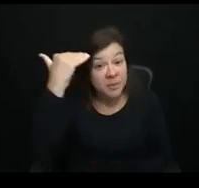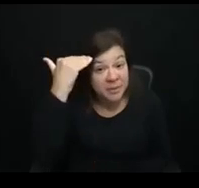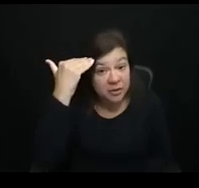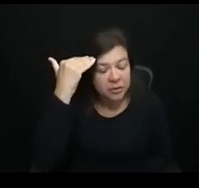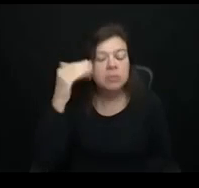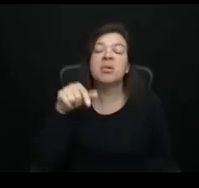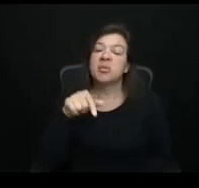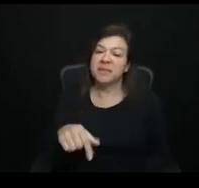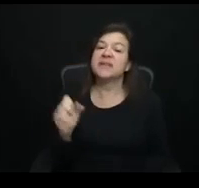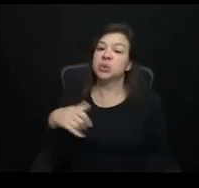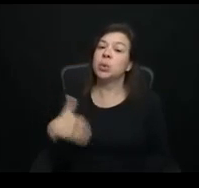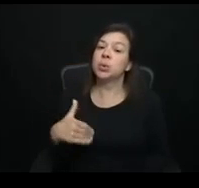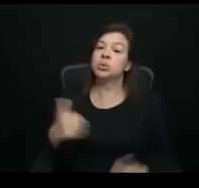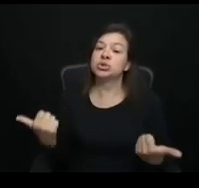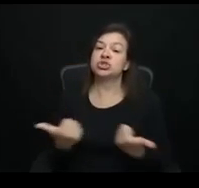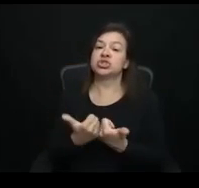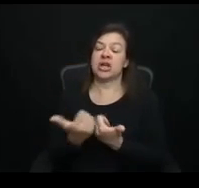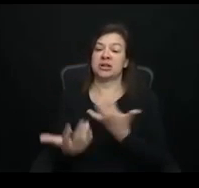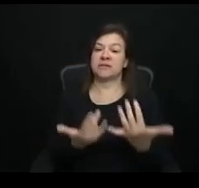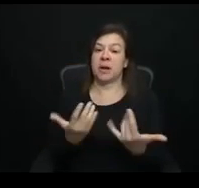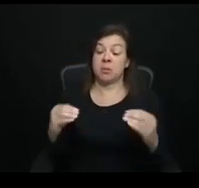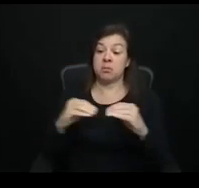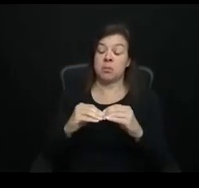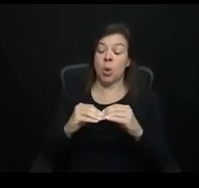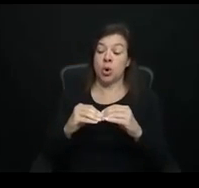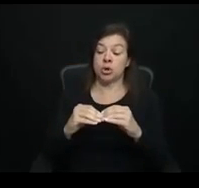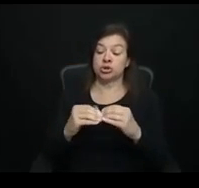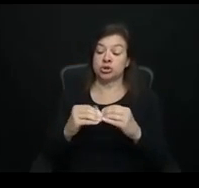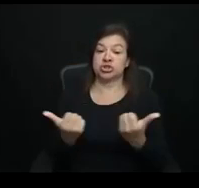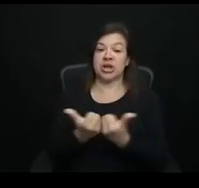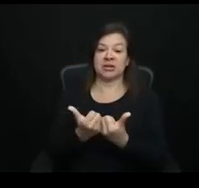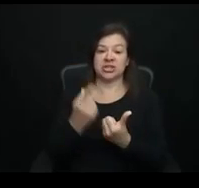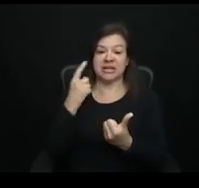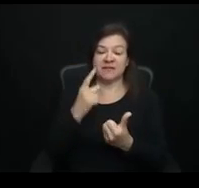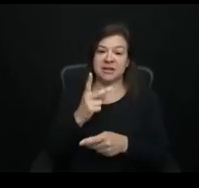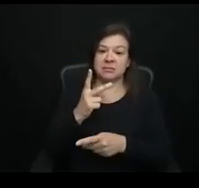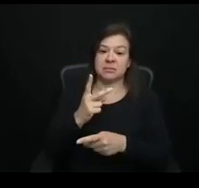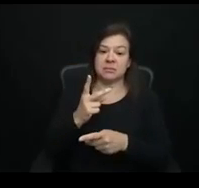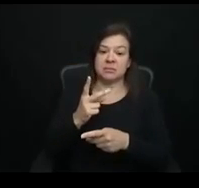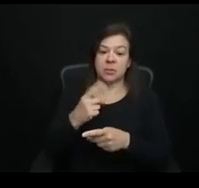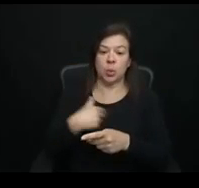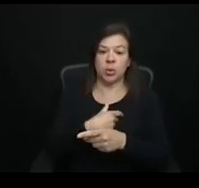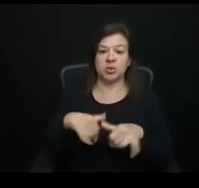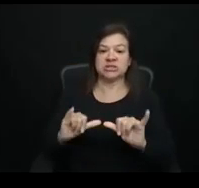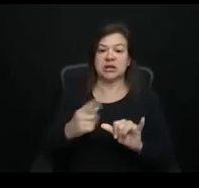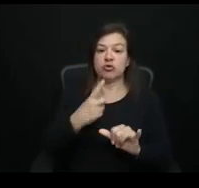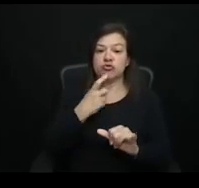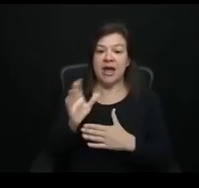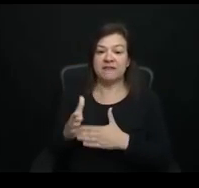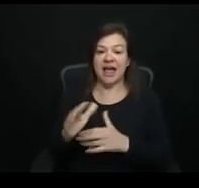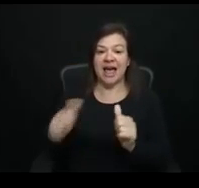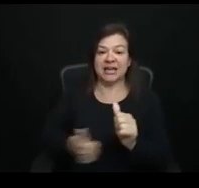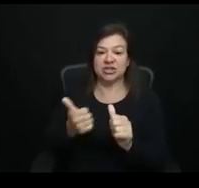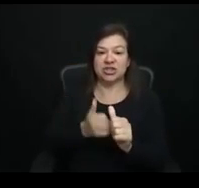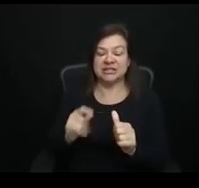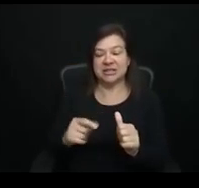been a challenging fire. It would have been way more challenging if it had stayed a red flag and we were still chasing it. We had some